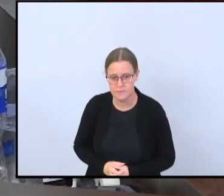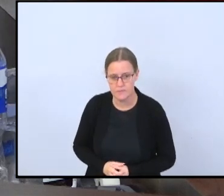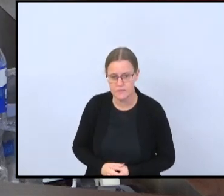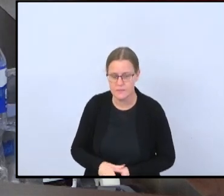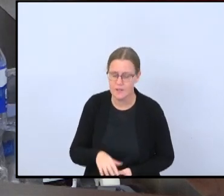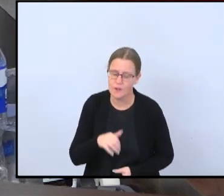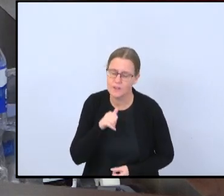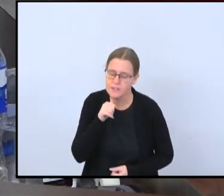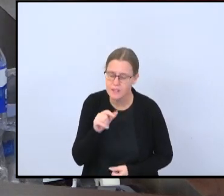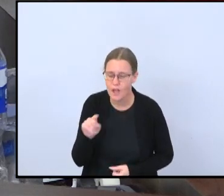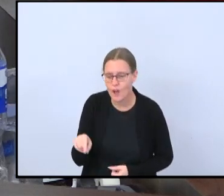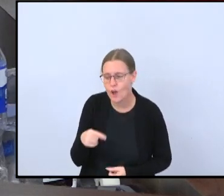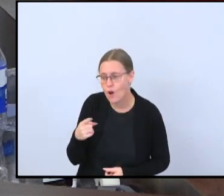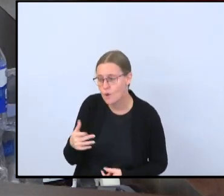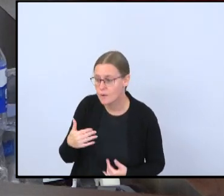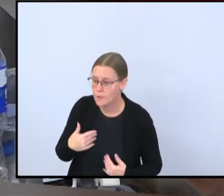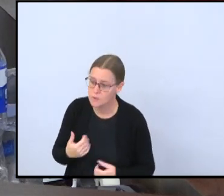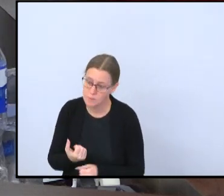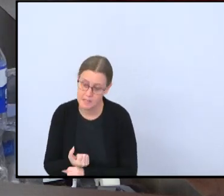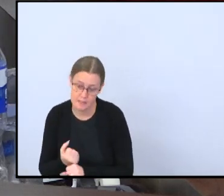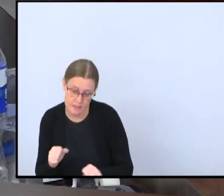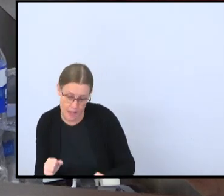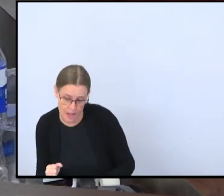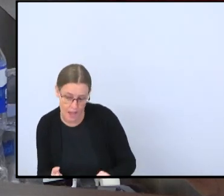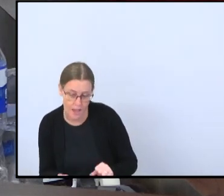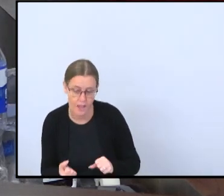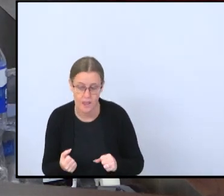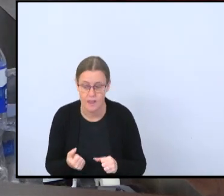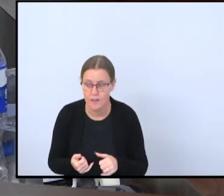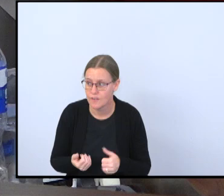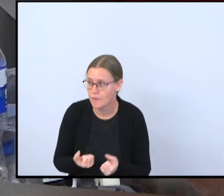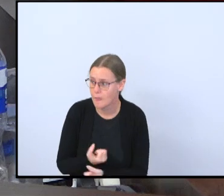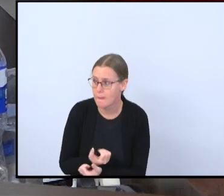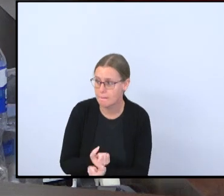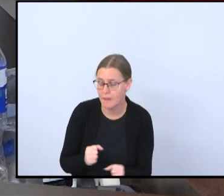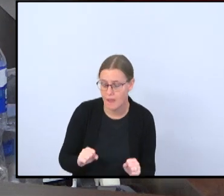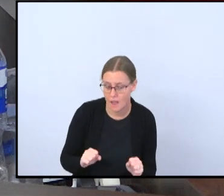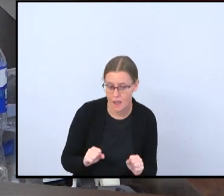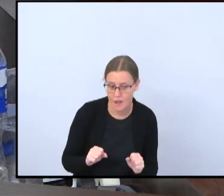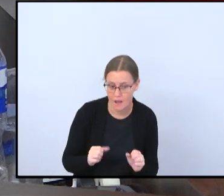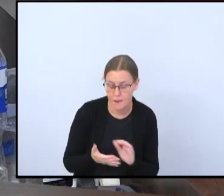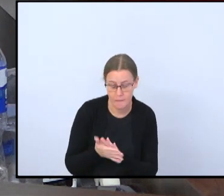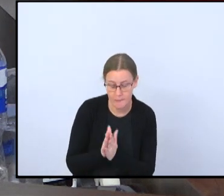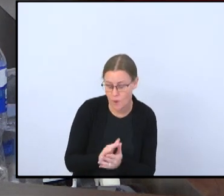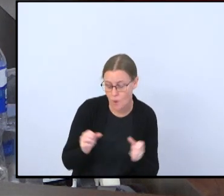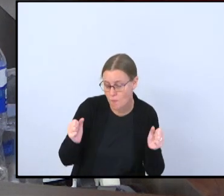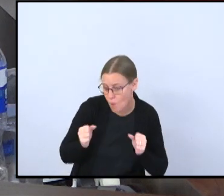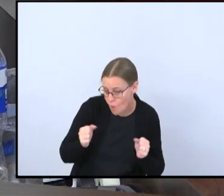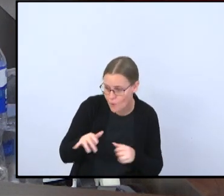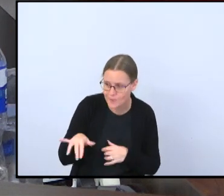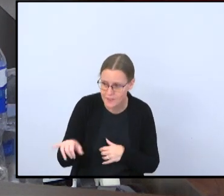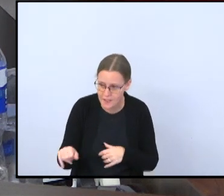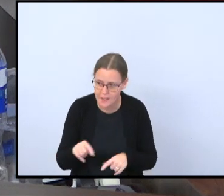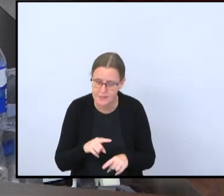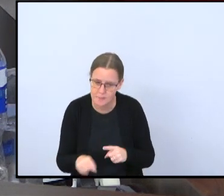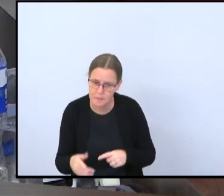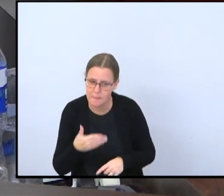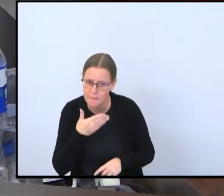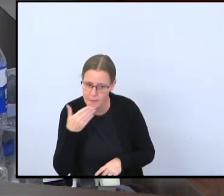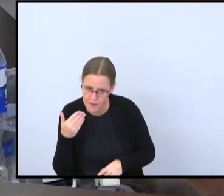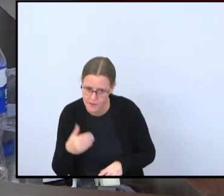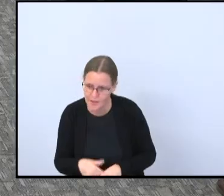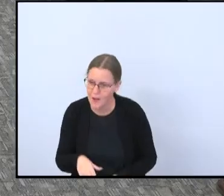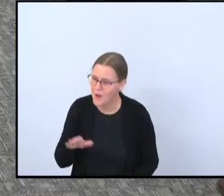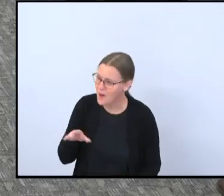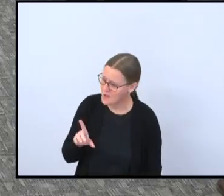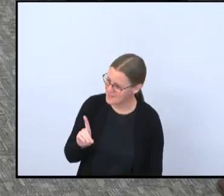making them colder or safer. Those are wonderful things. They will also be less expensive to maintain. Oh, yes,